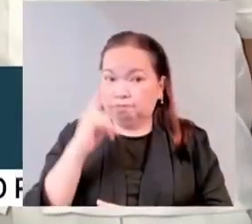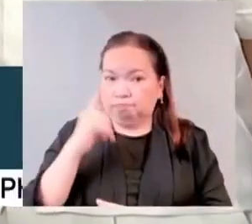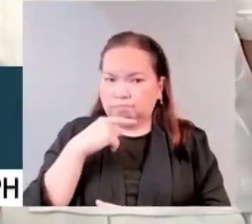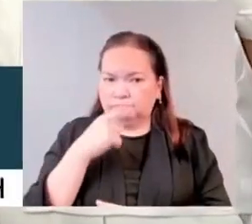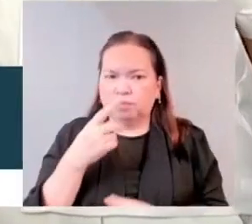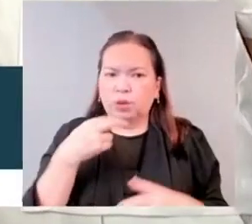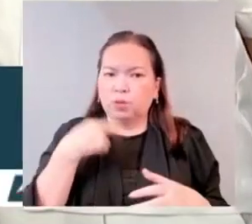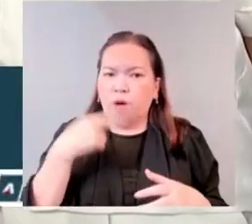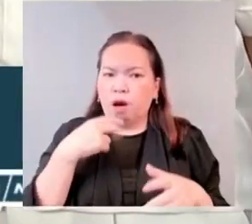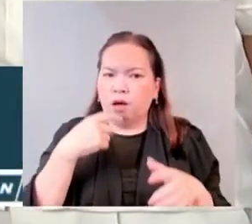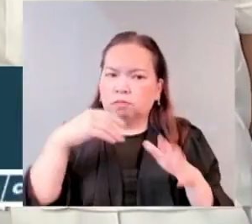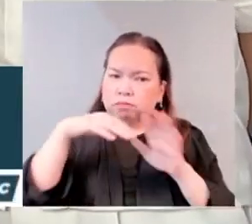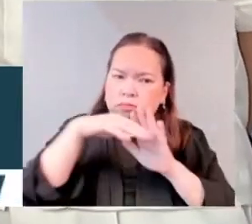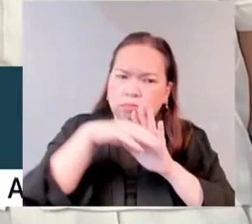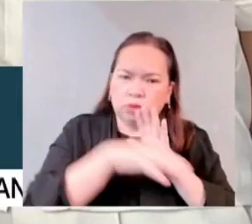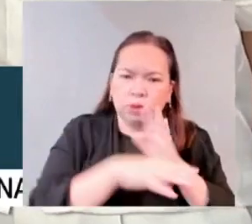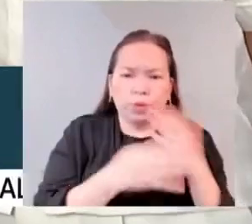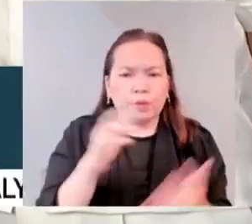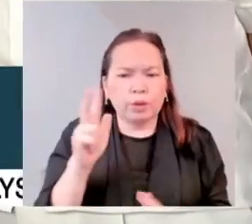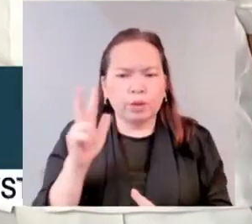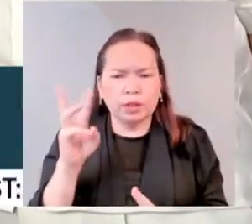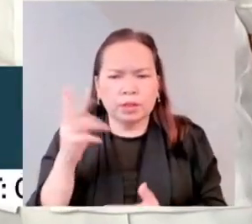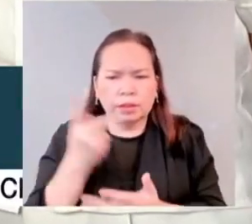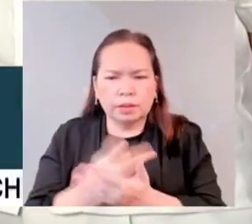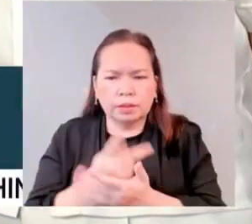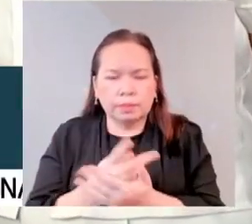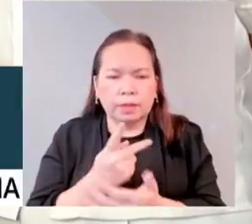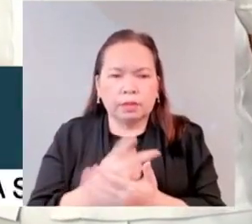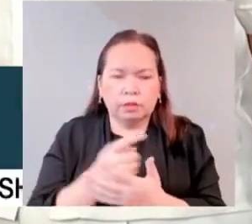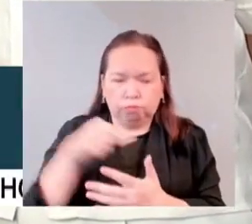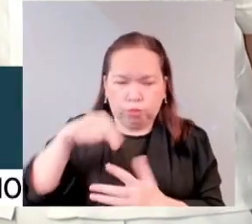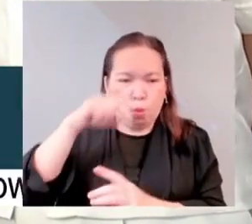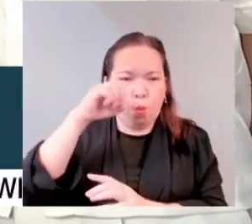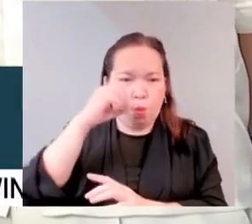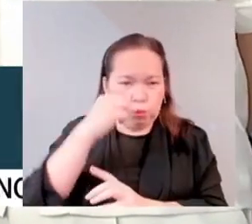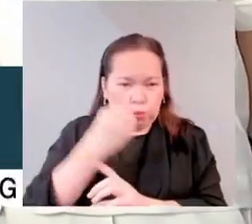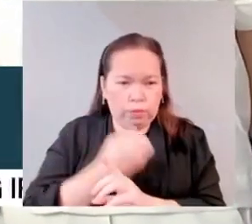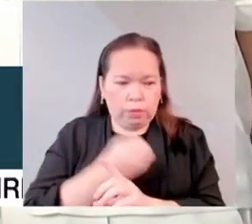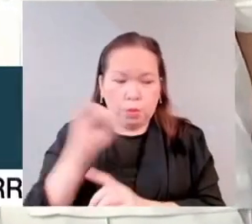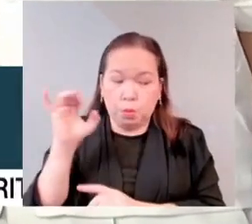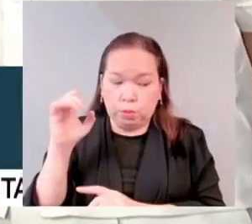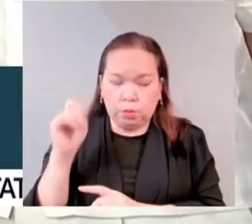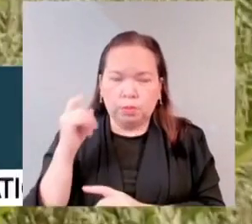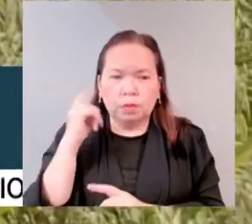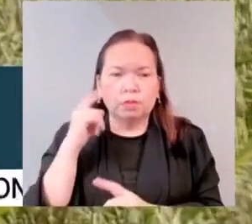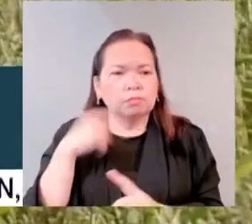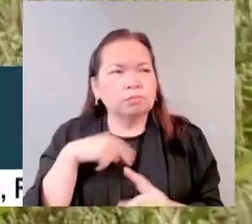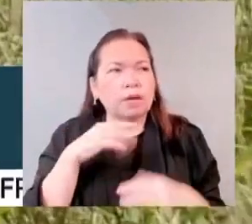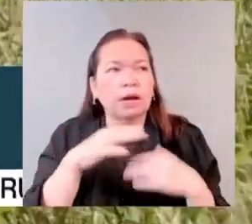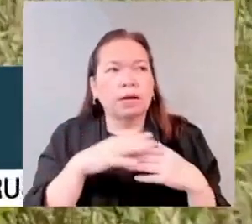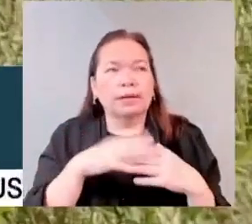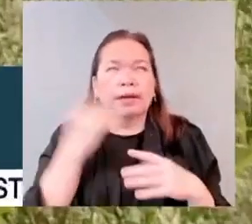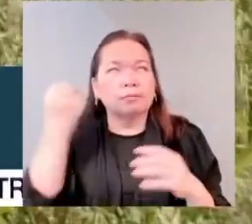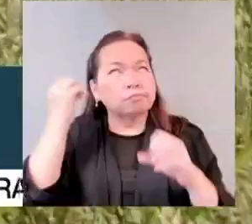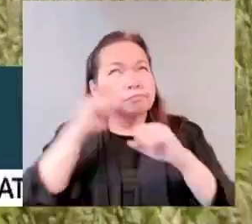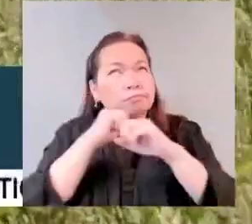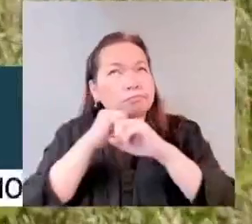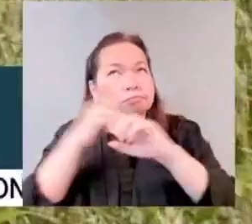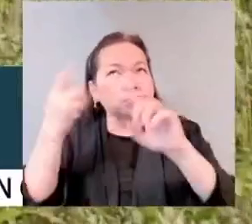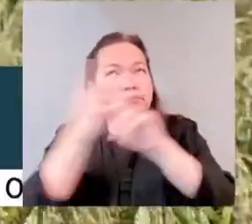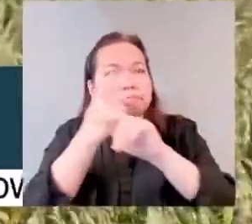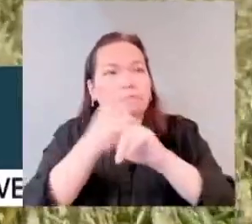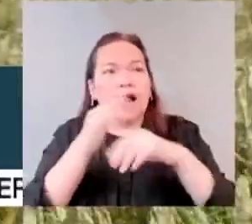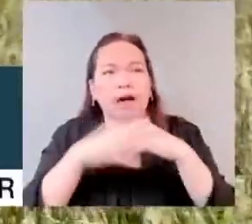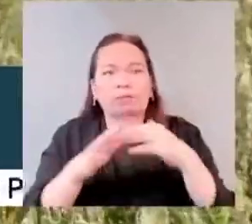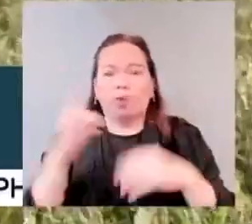He made this projection a day after President Marcos lifted the price ceiling on the staple grain. His reason: more